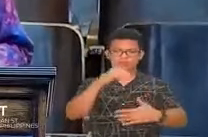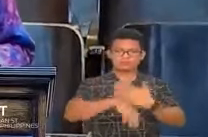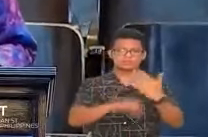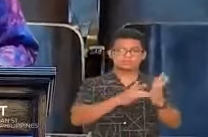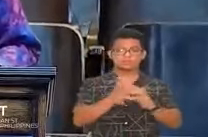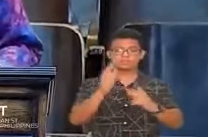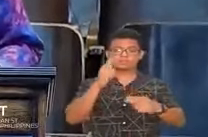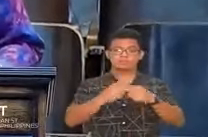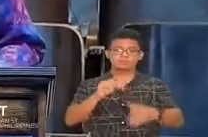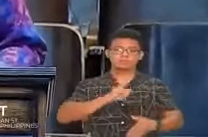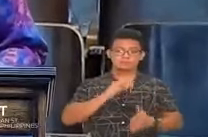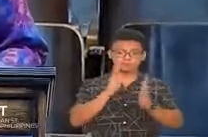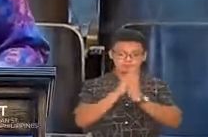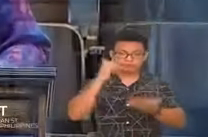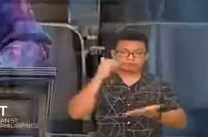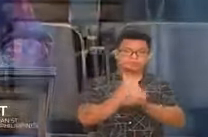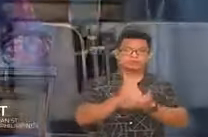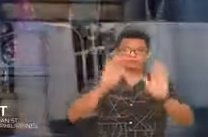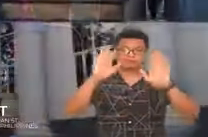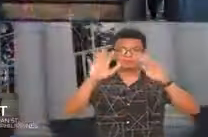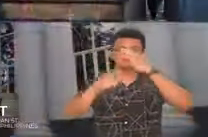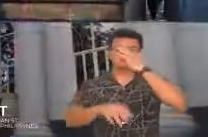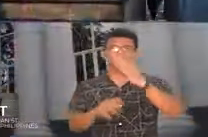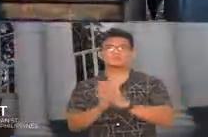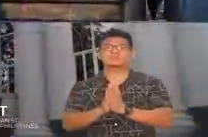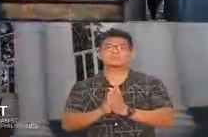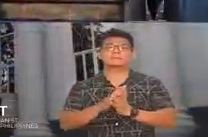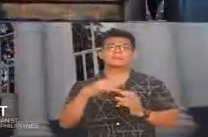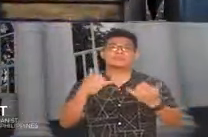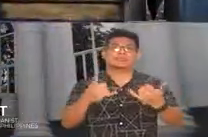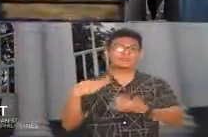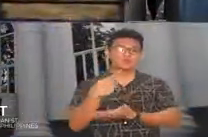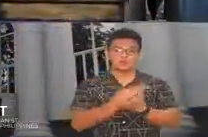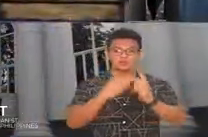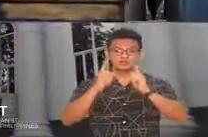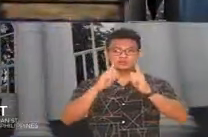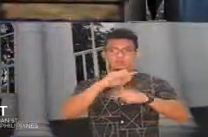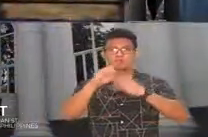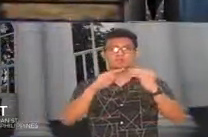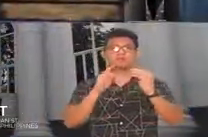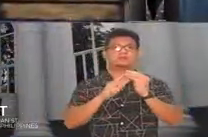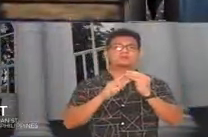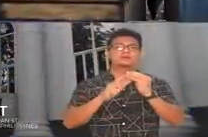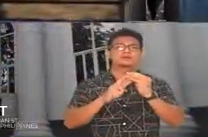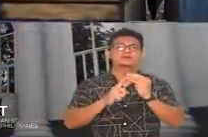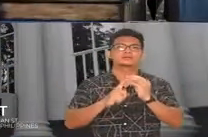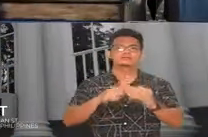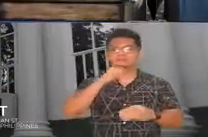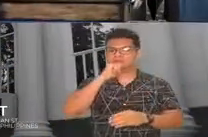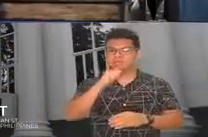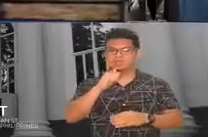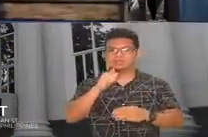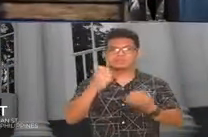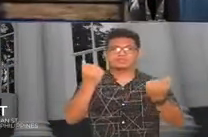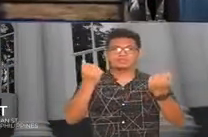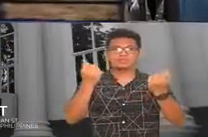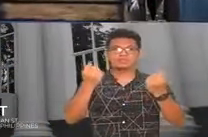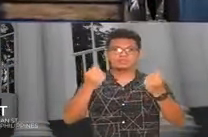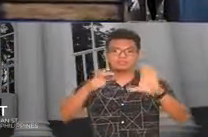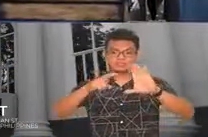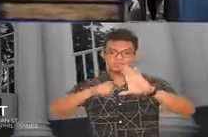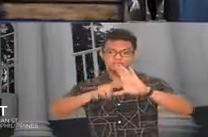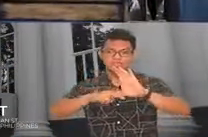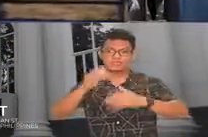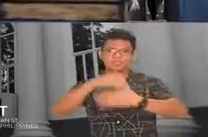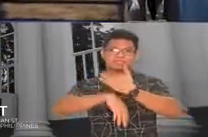pray. Amen. Thank you. Be seated. This evening I'm going to speak on the subject, Don't Sit on